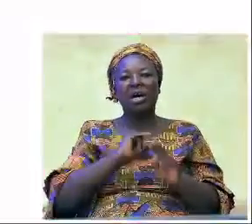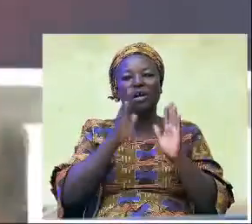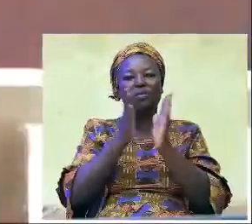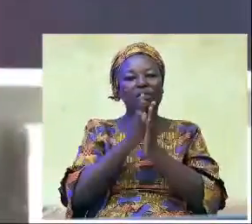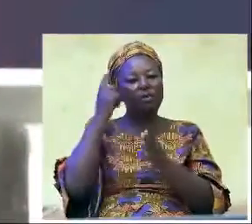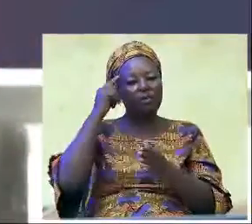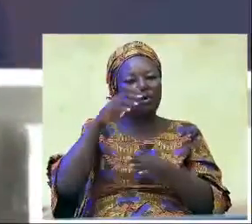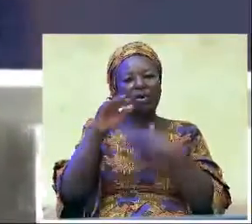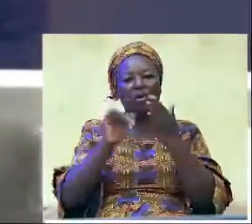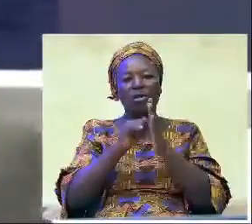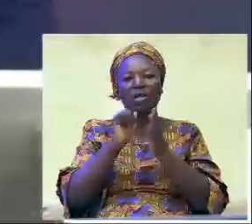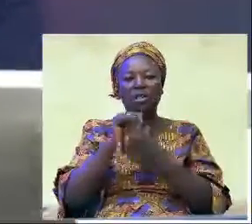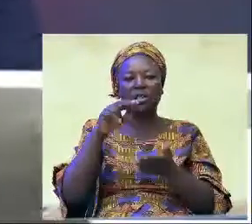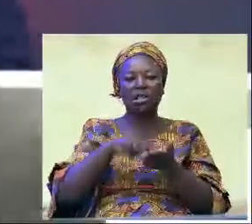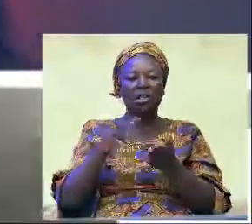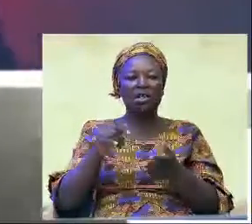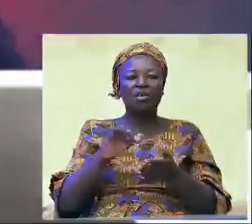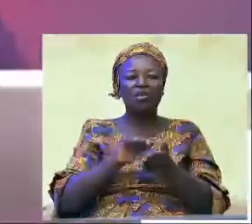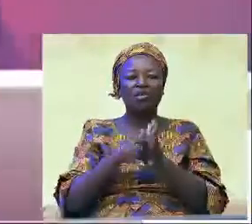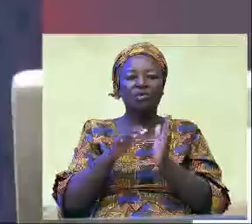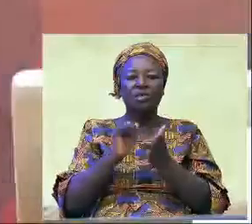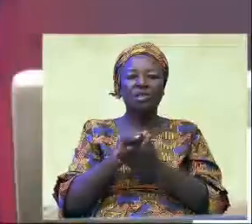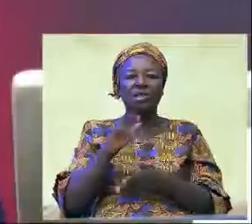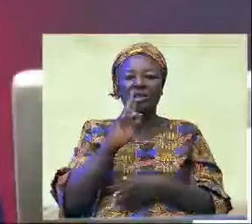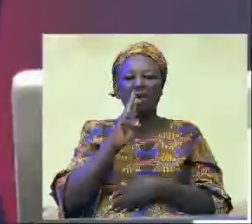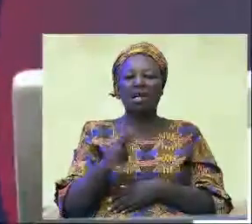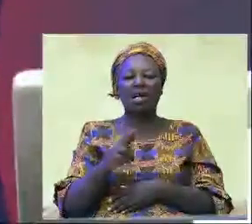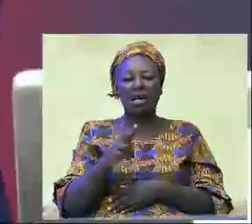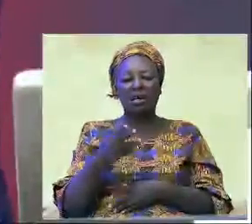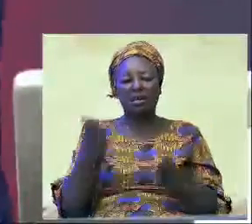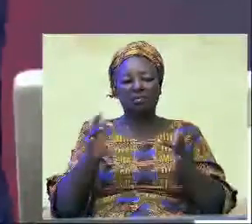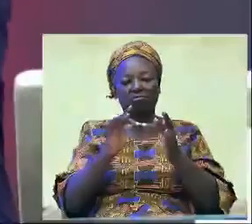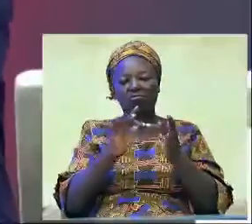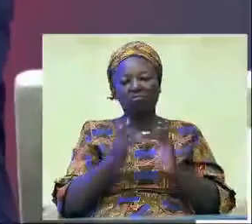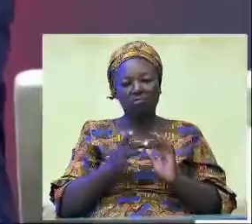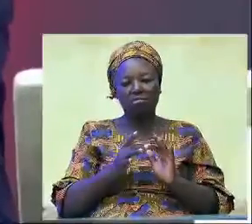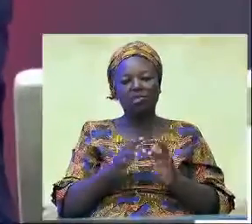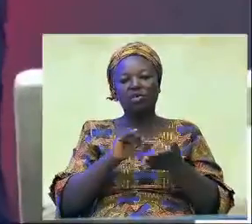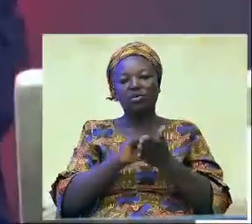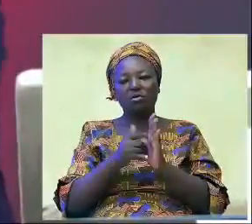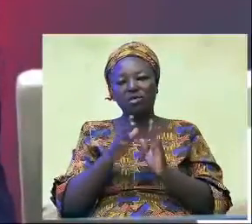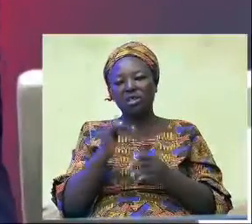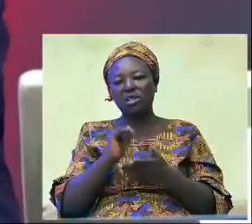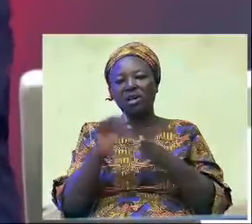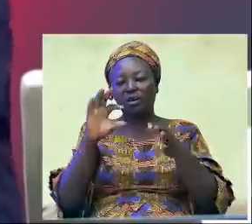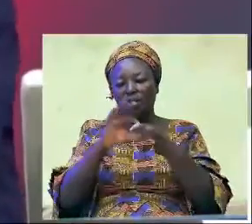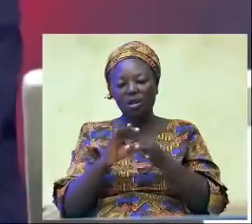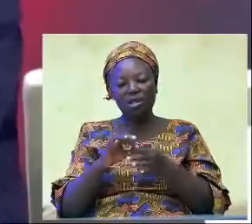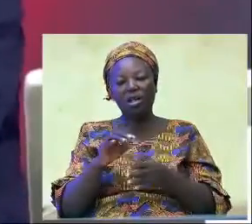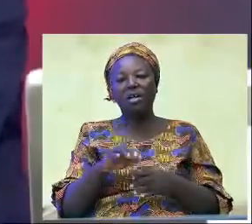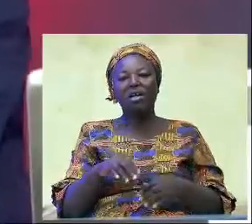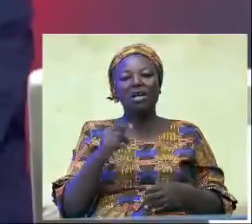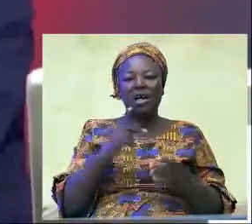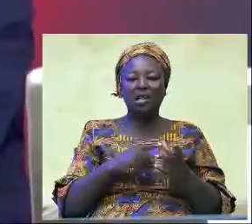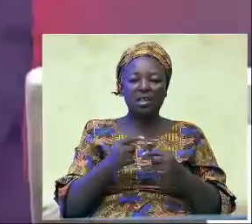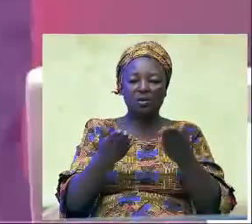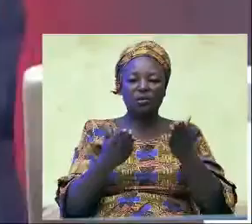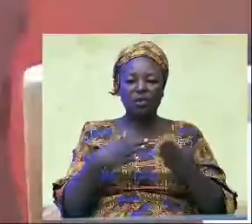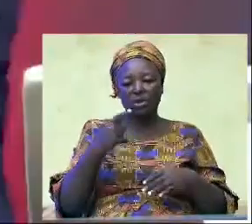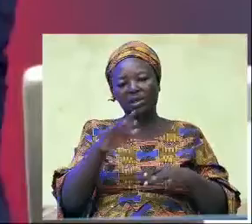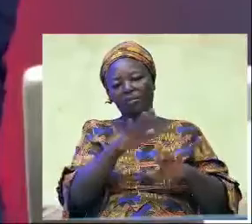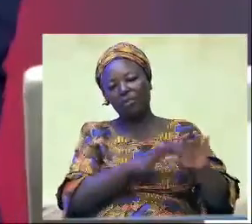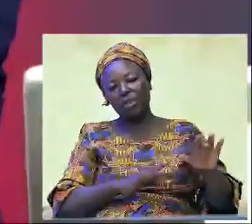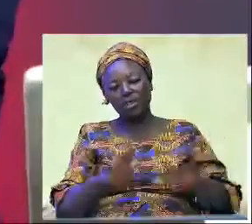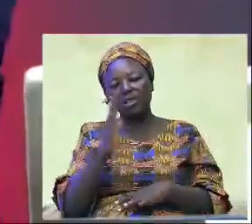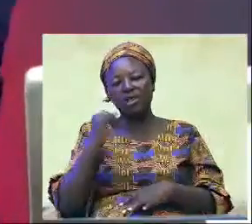repentance. I pray for all these who are standing, those who are by themselves, those who are before the screen, and